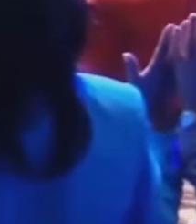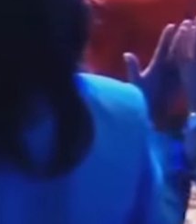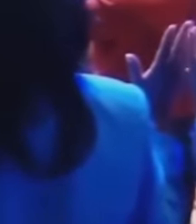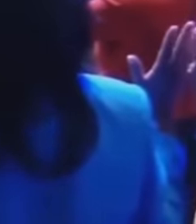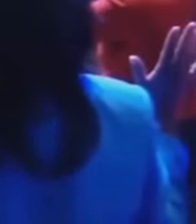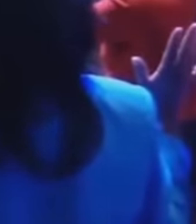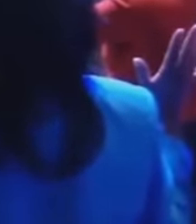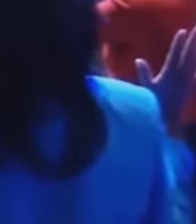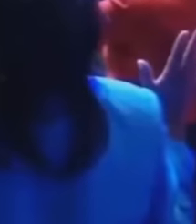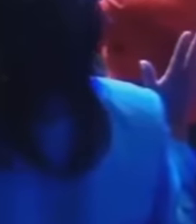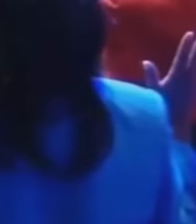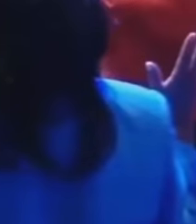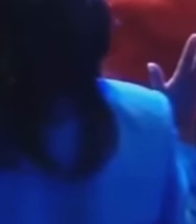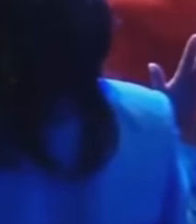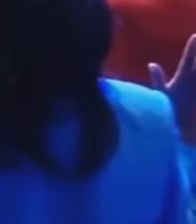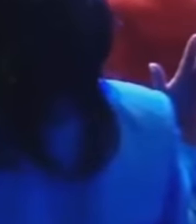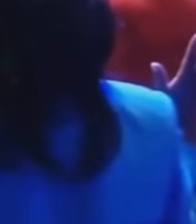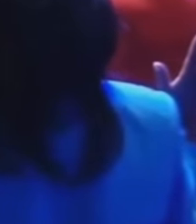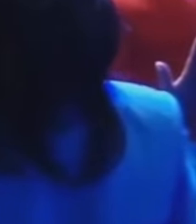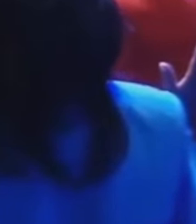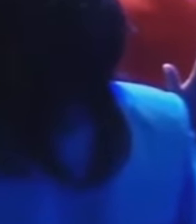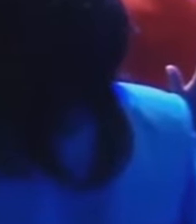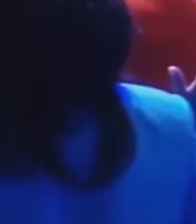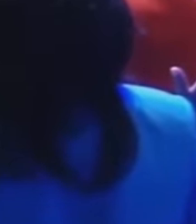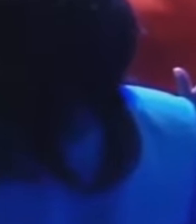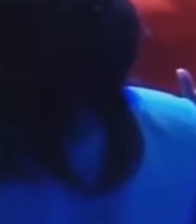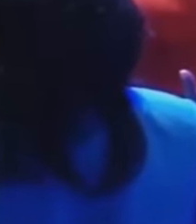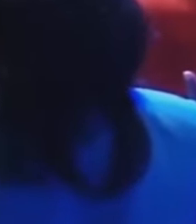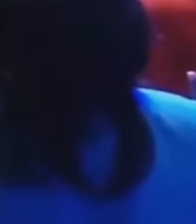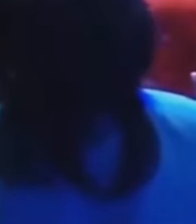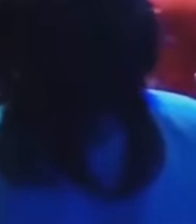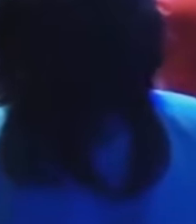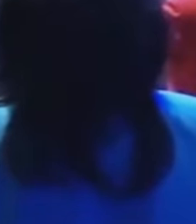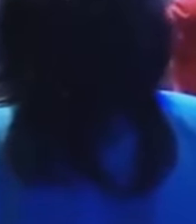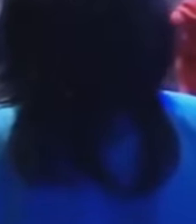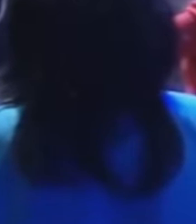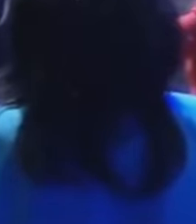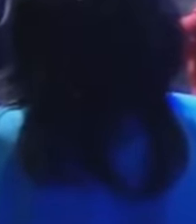And stop ignoring them. Stop hiding them. Accept God's method of correction.